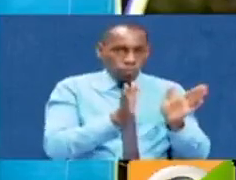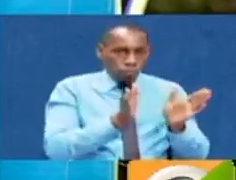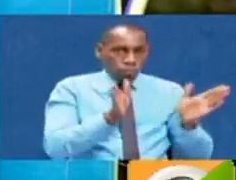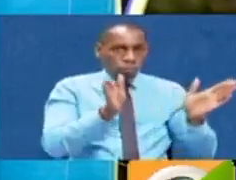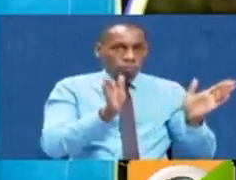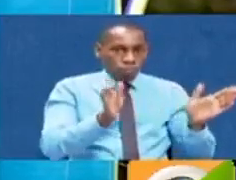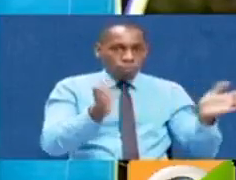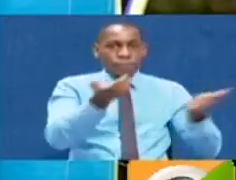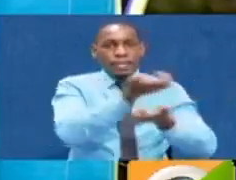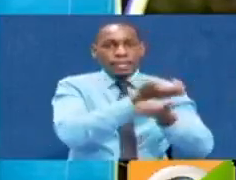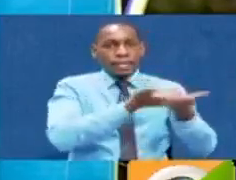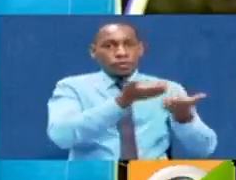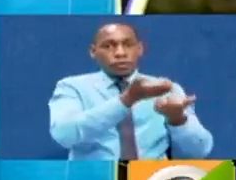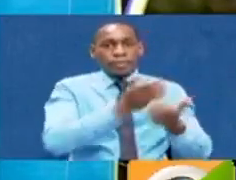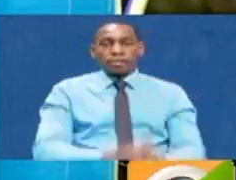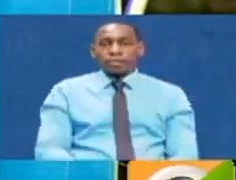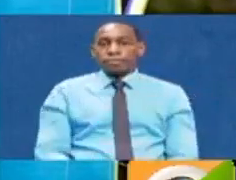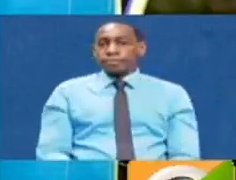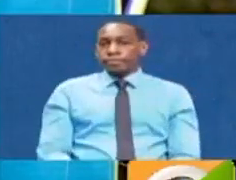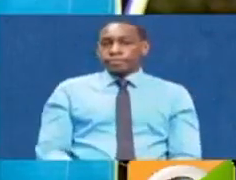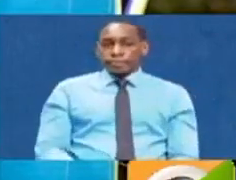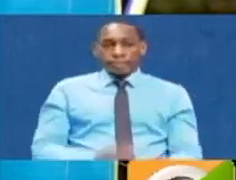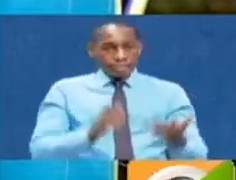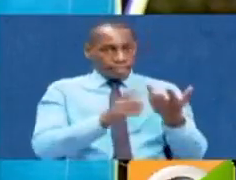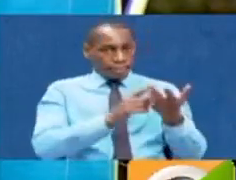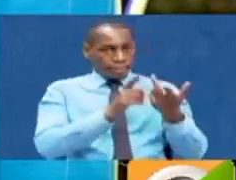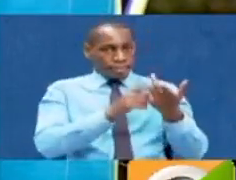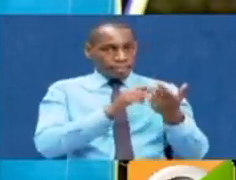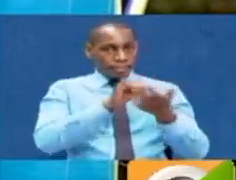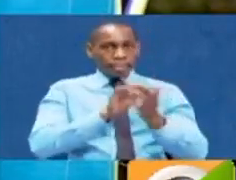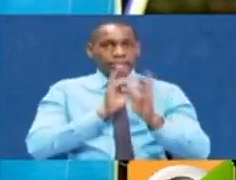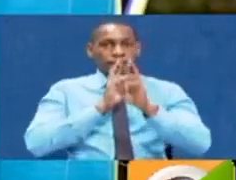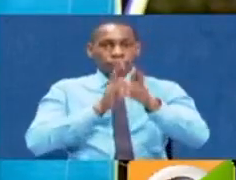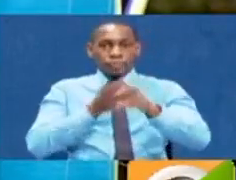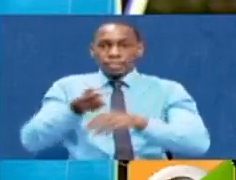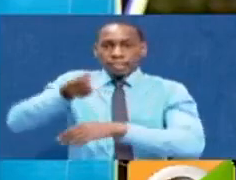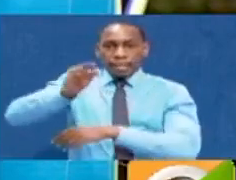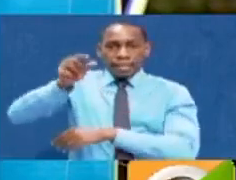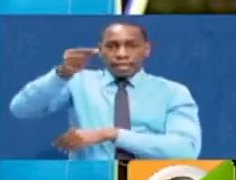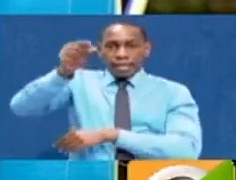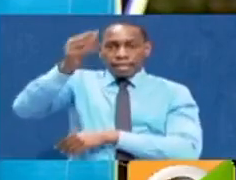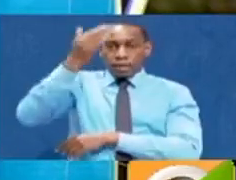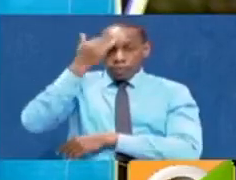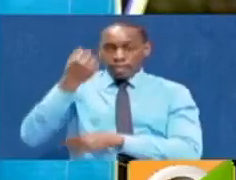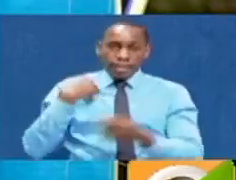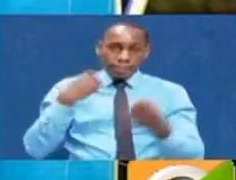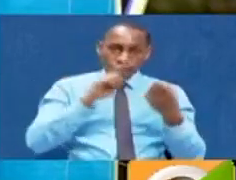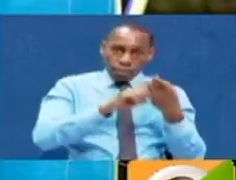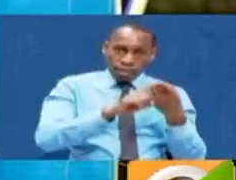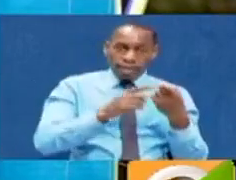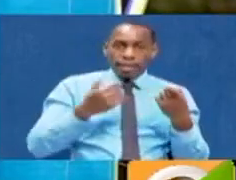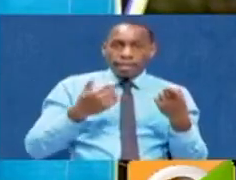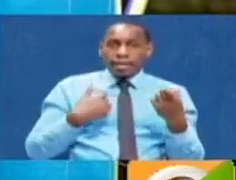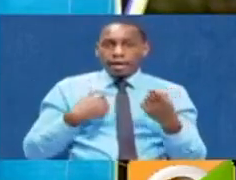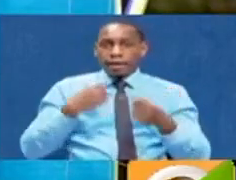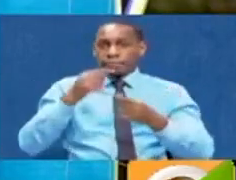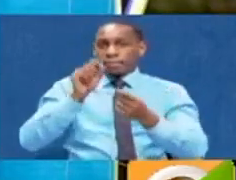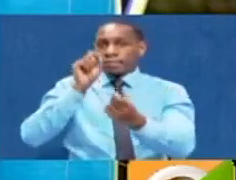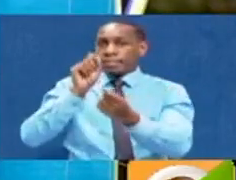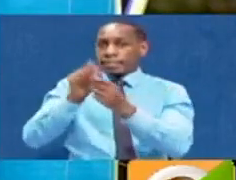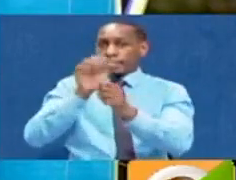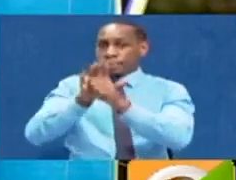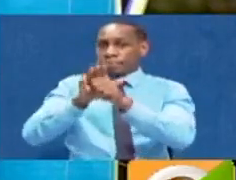economy. The numbers that we have been reporting keep on increasing because, one, we have ramped up our